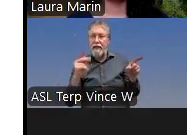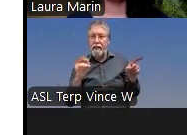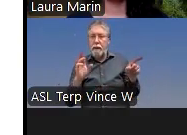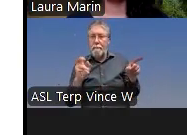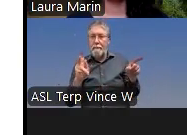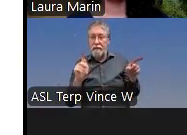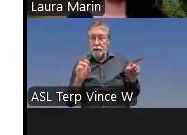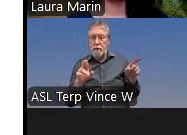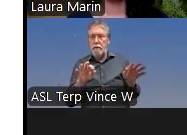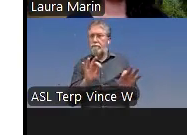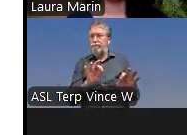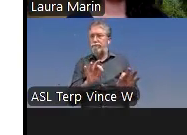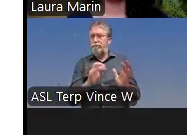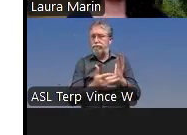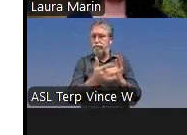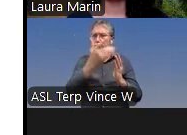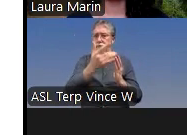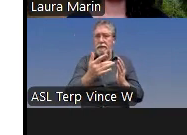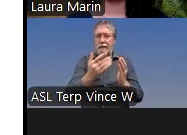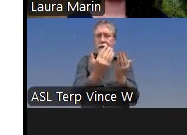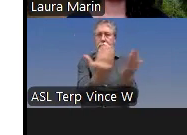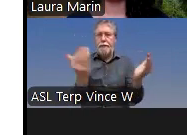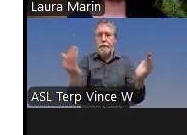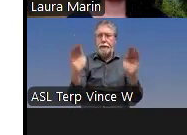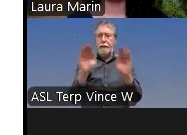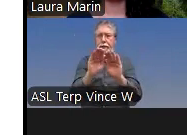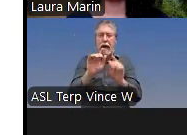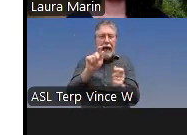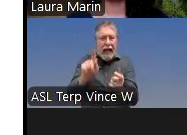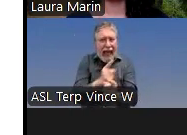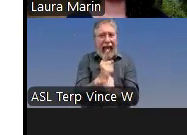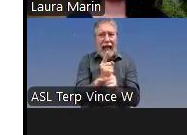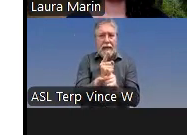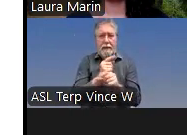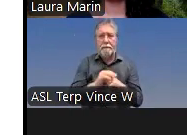a nice radiation shield, so that they're very, very accurate.